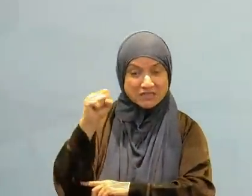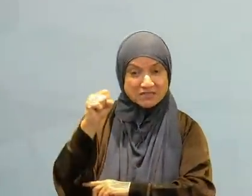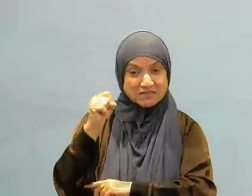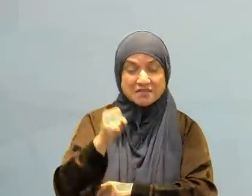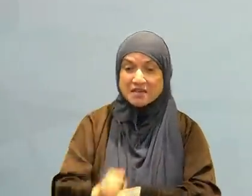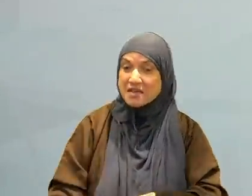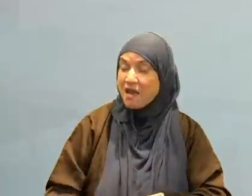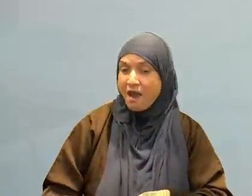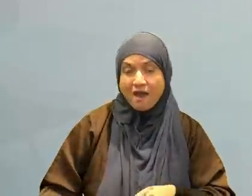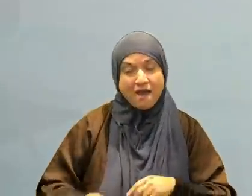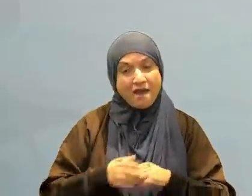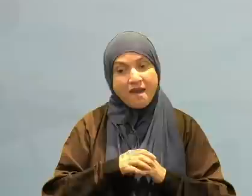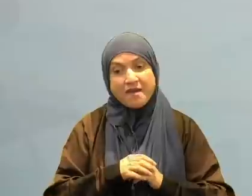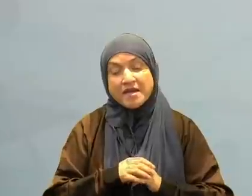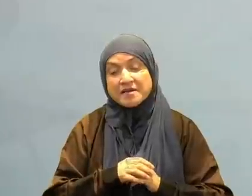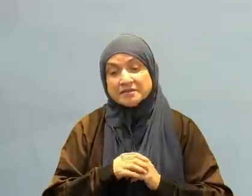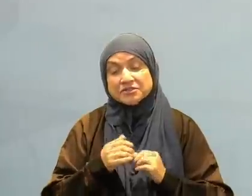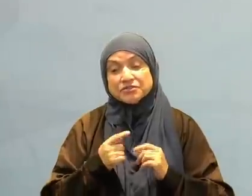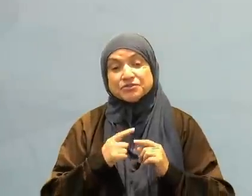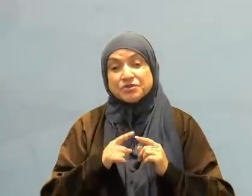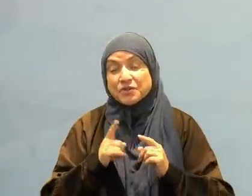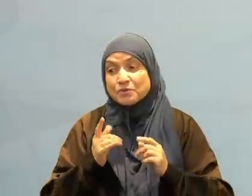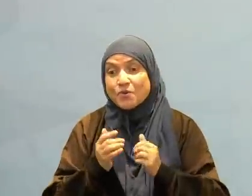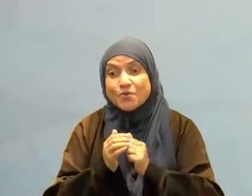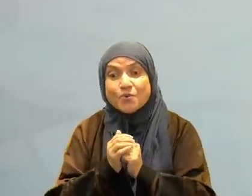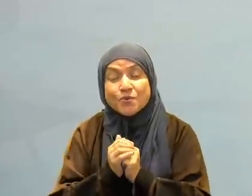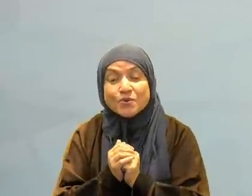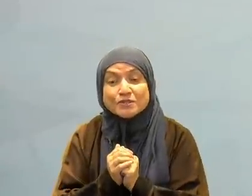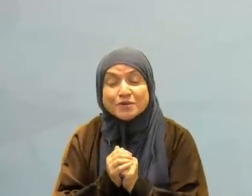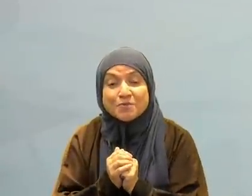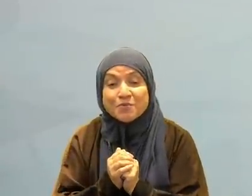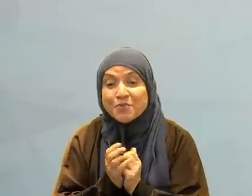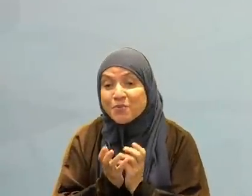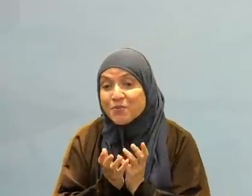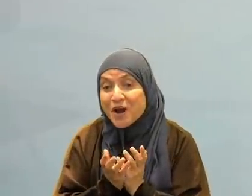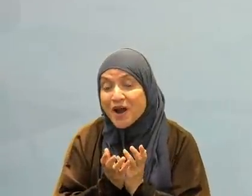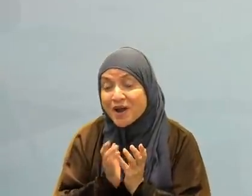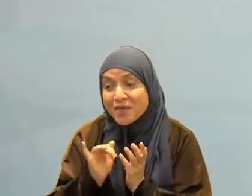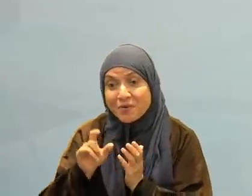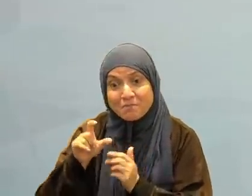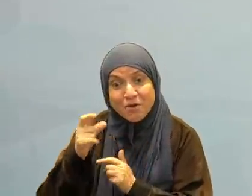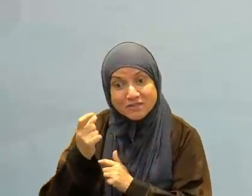and guns and chanting out genocidal wishes and pelting